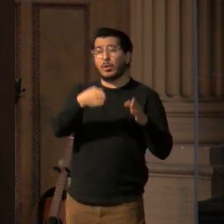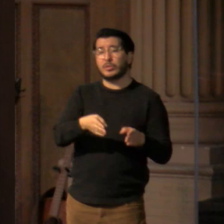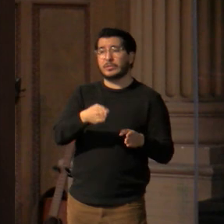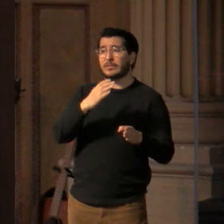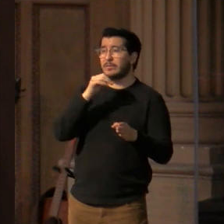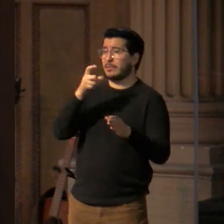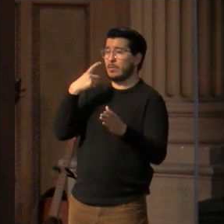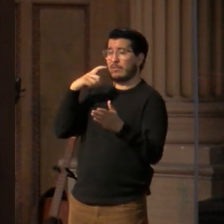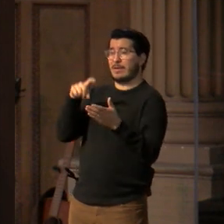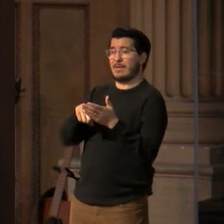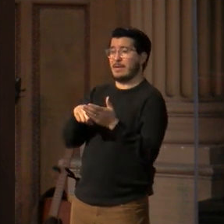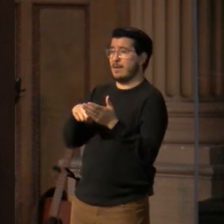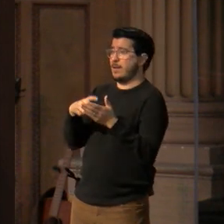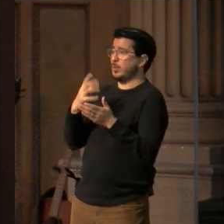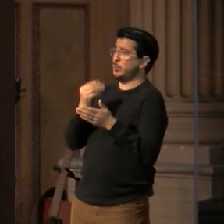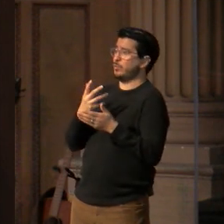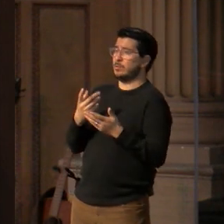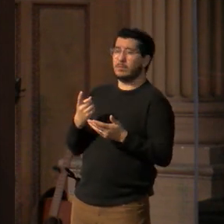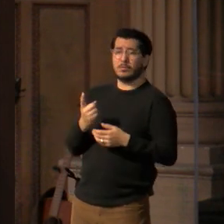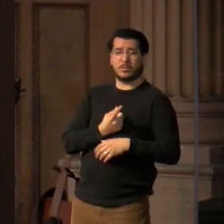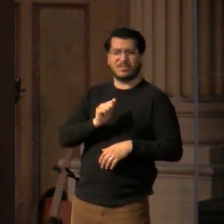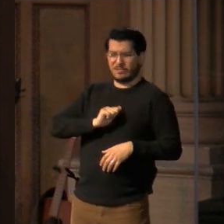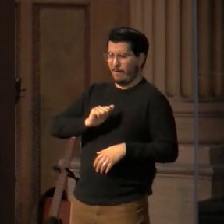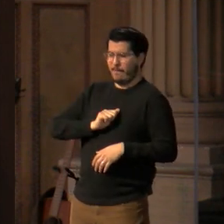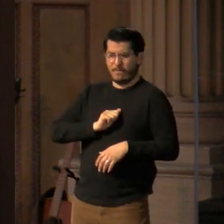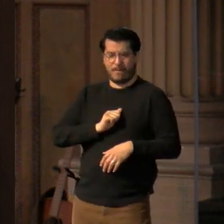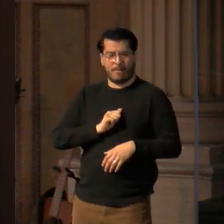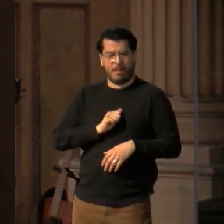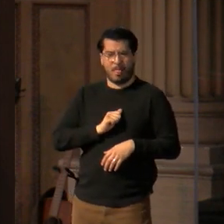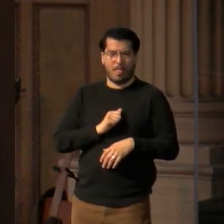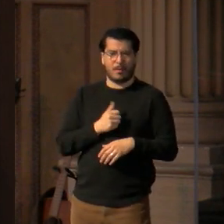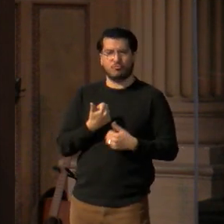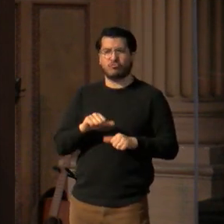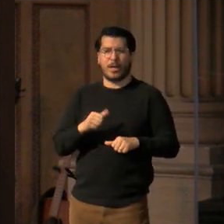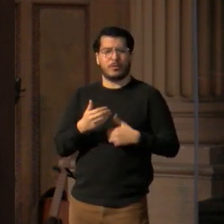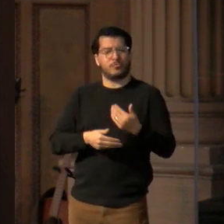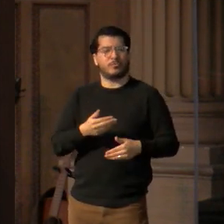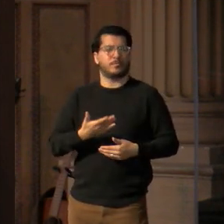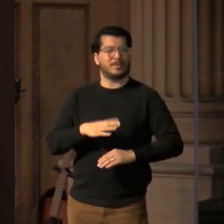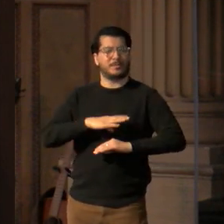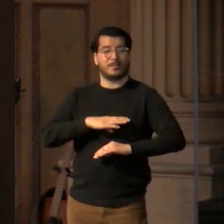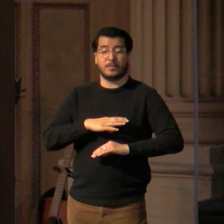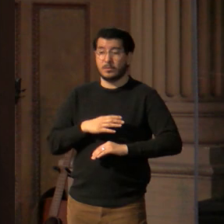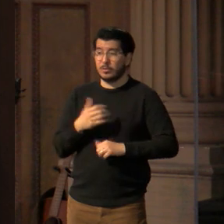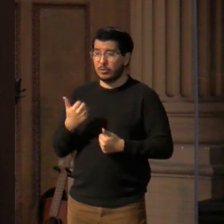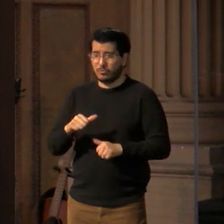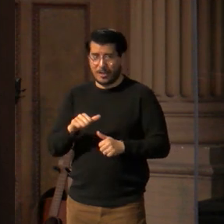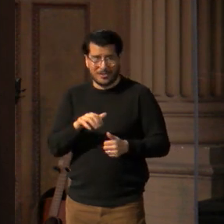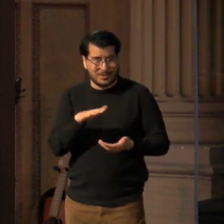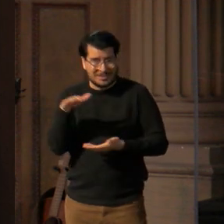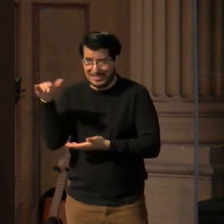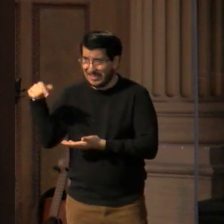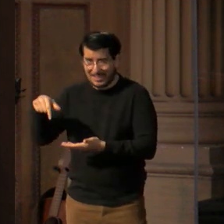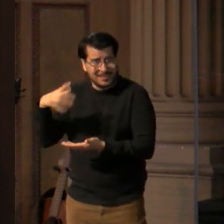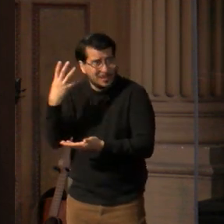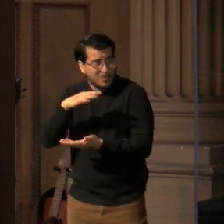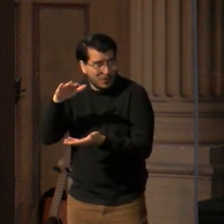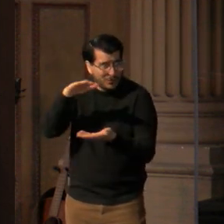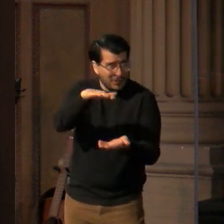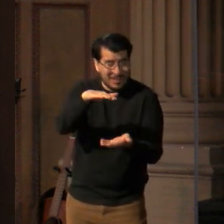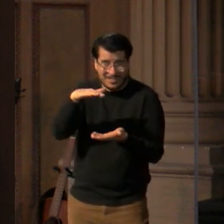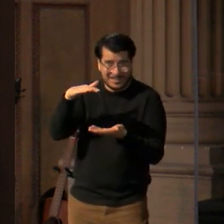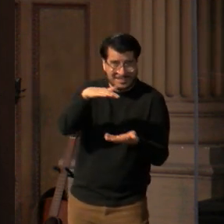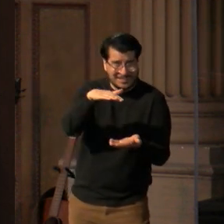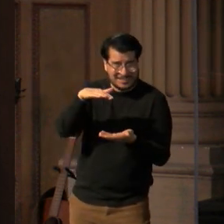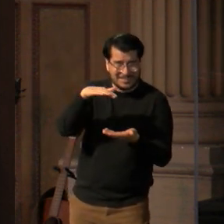for your appetites, then trying to force feed someone something that's beautiful won't do any good. In fact, it'll make them want